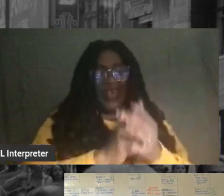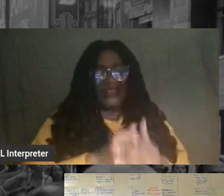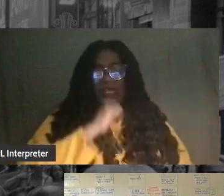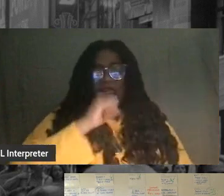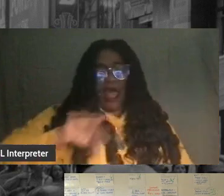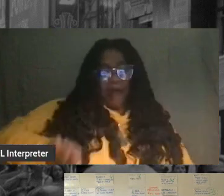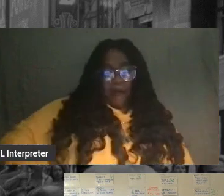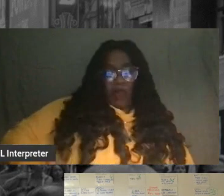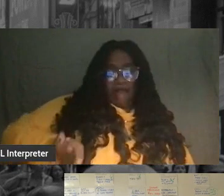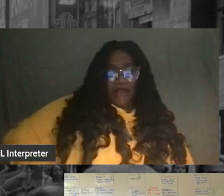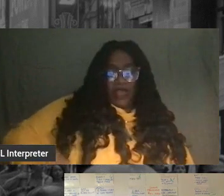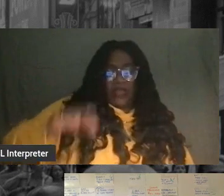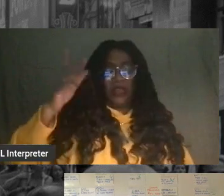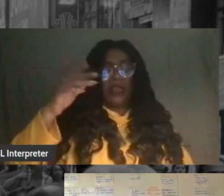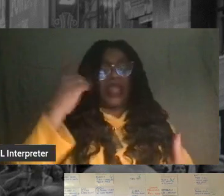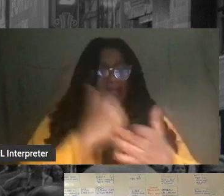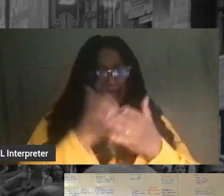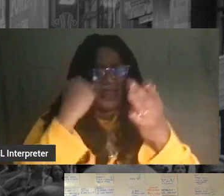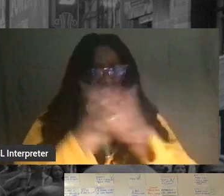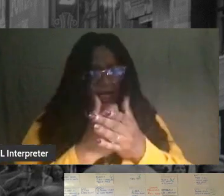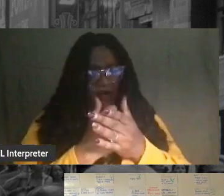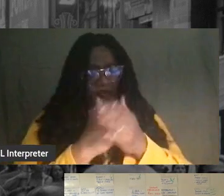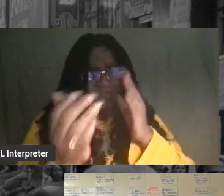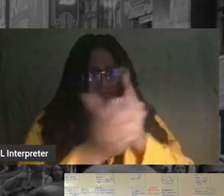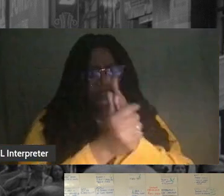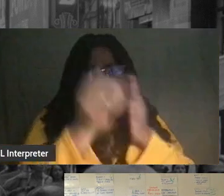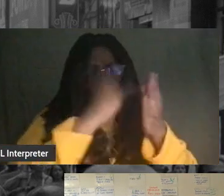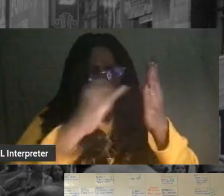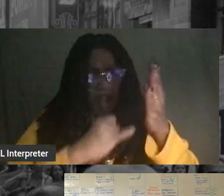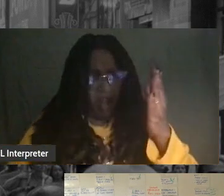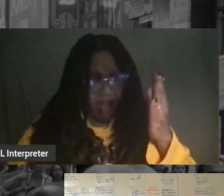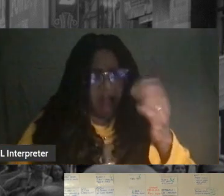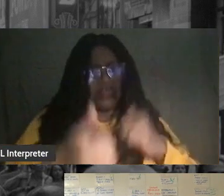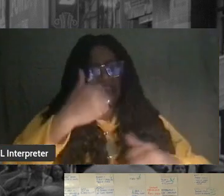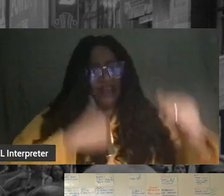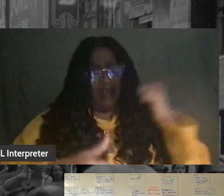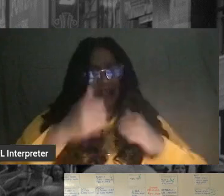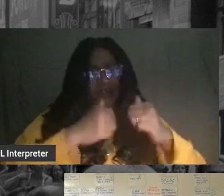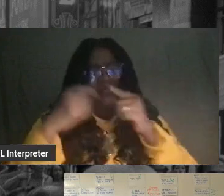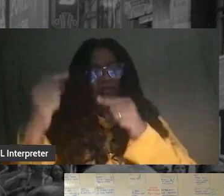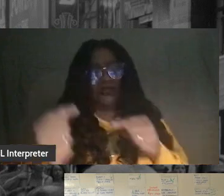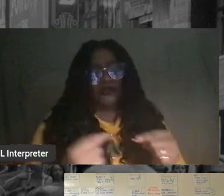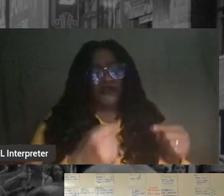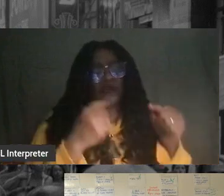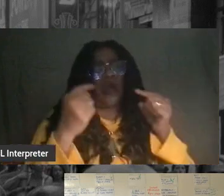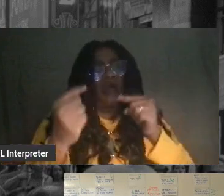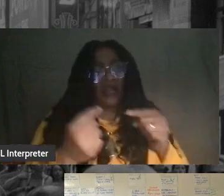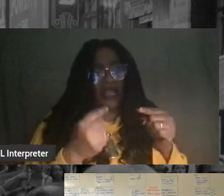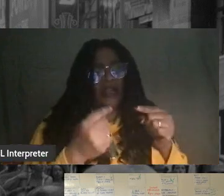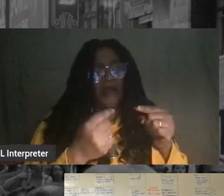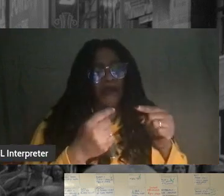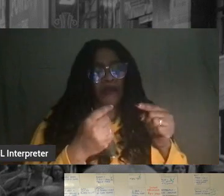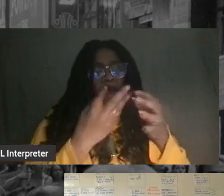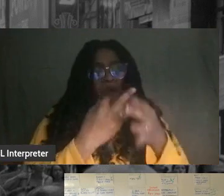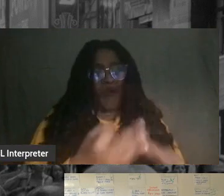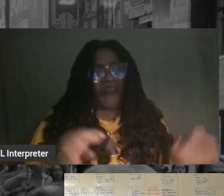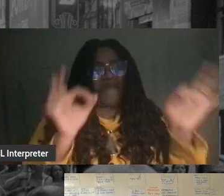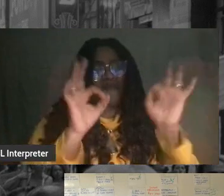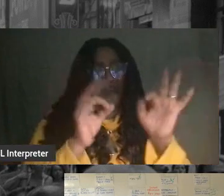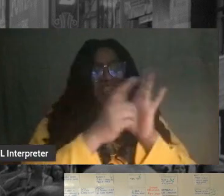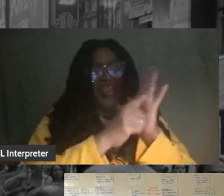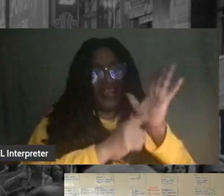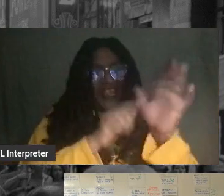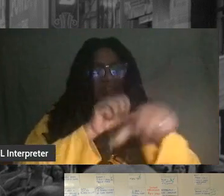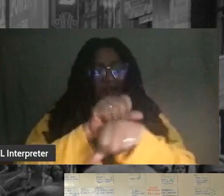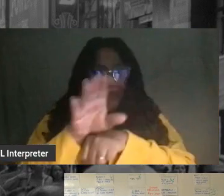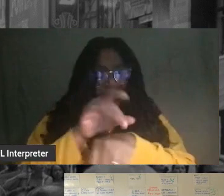helps artists, mostly struggling artists, with free legal advice. So that was one of the things I did in law school. Also